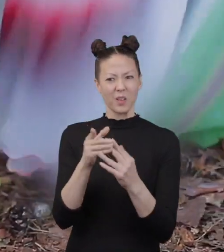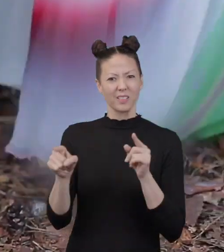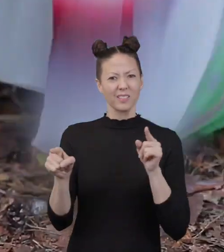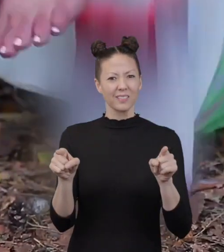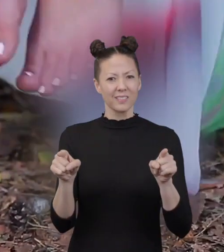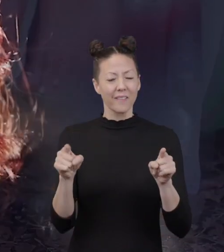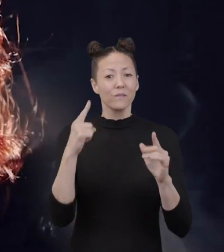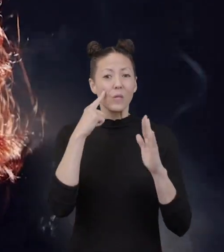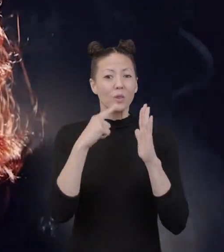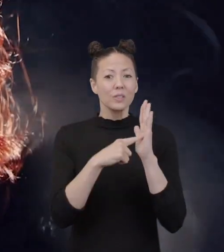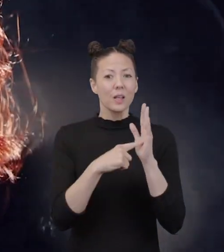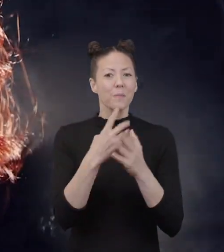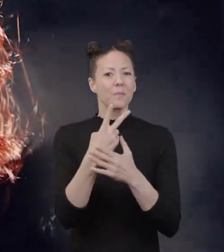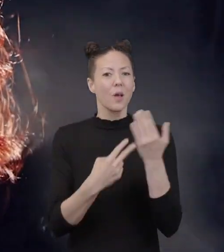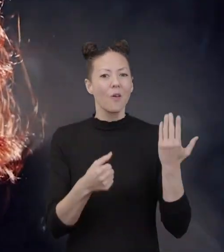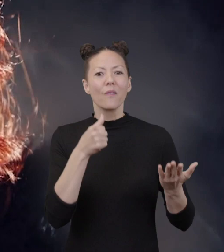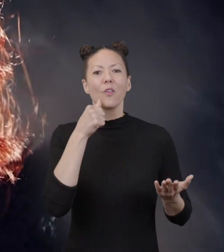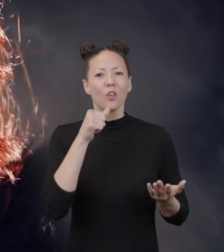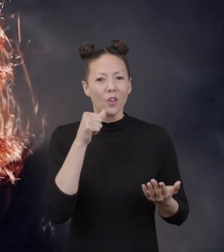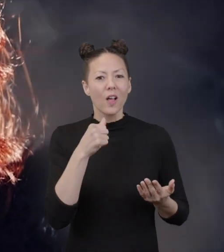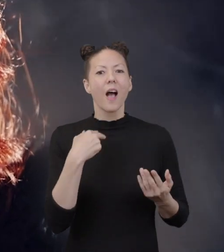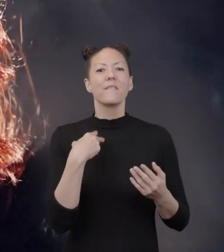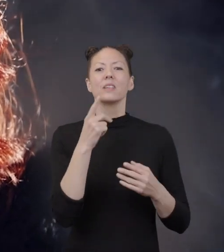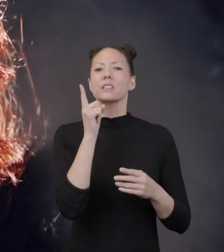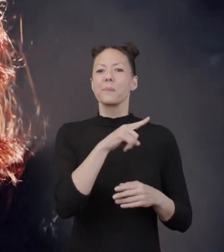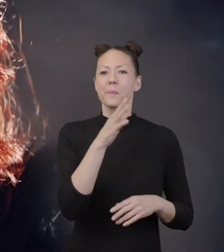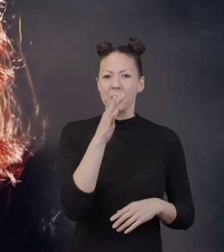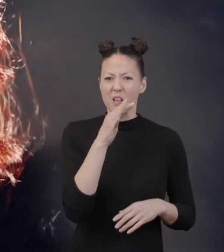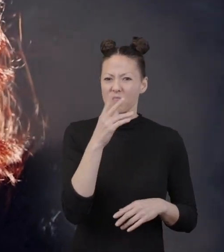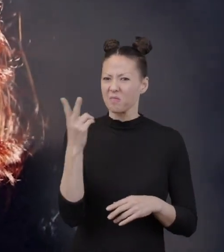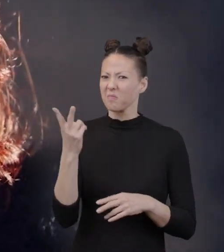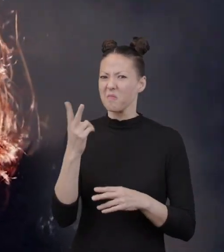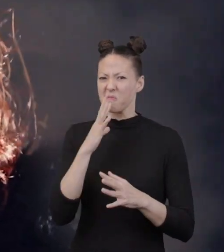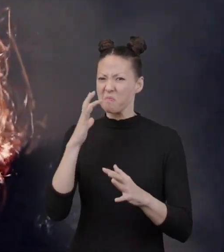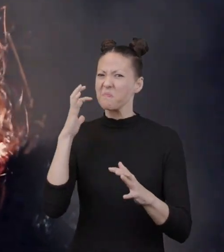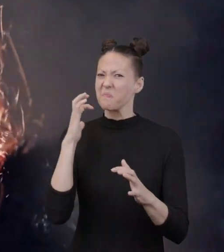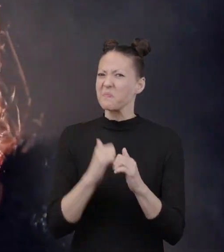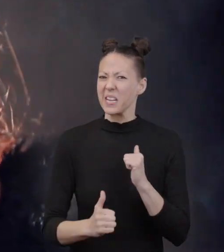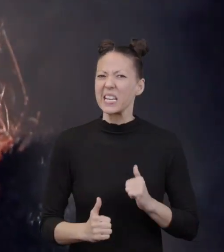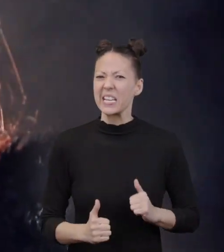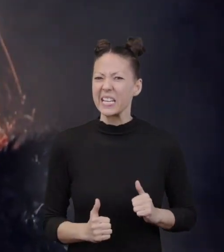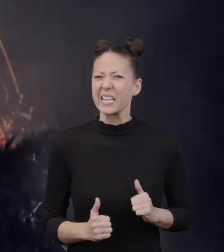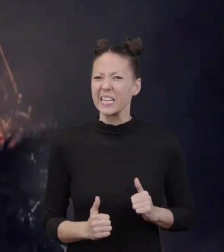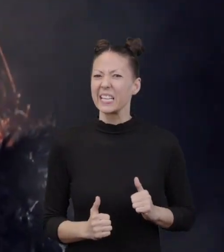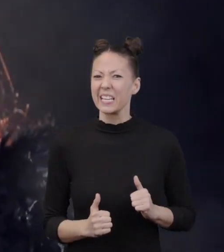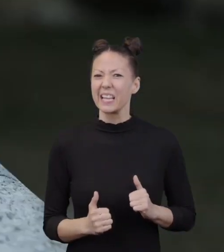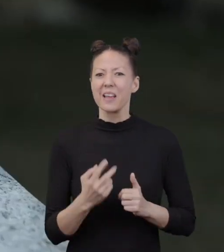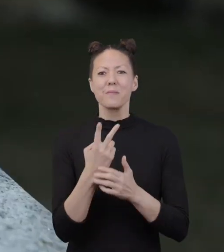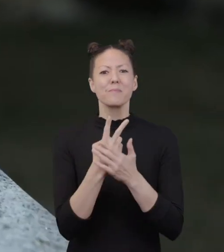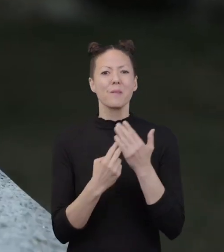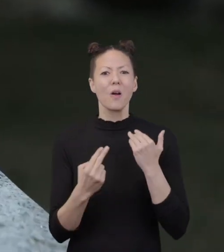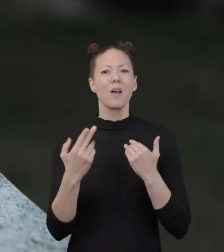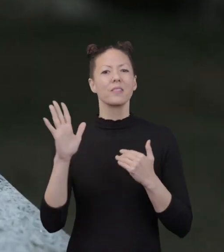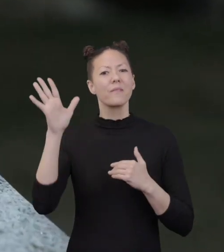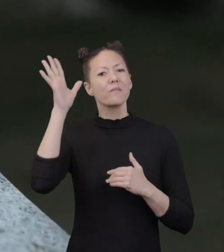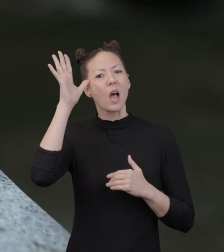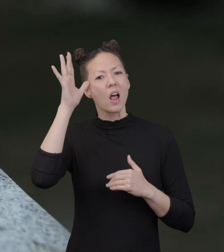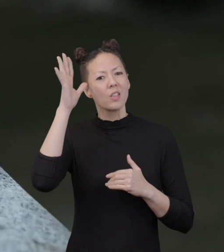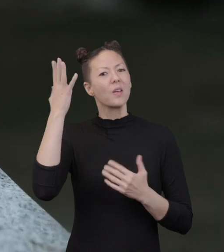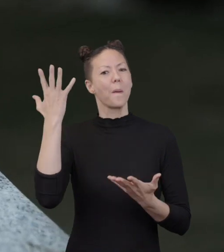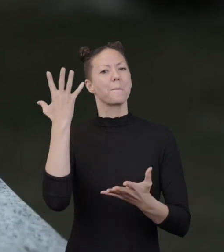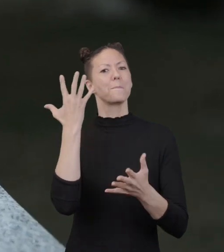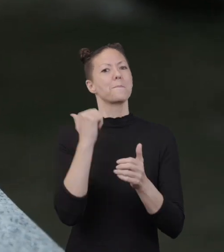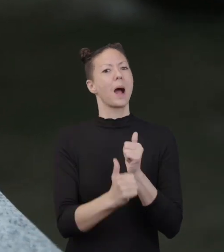them. For example, both girls have stepmoms who were cruel. Both of their fathers